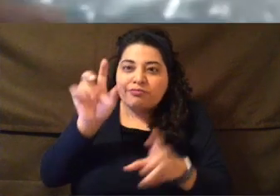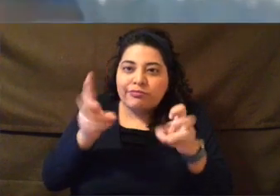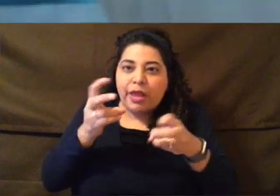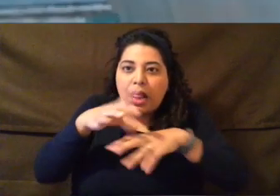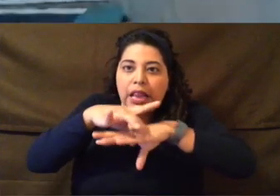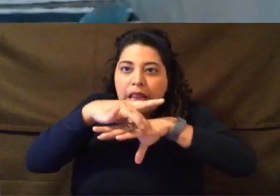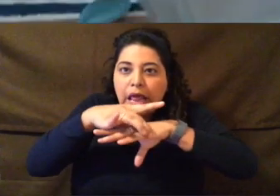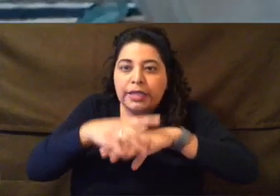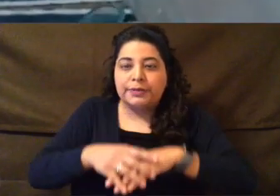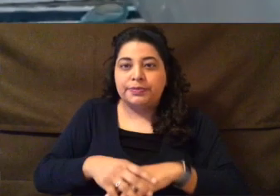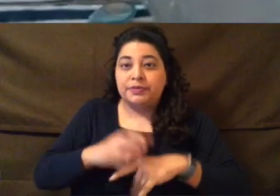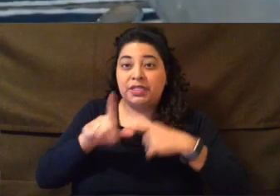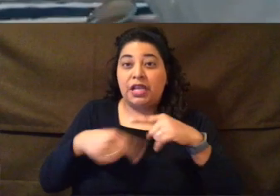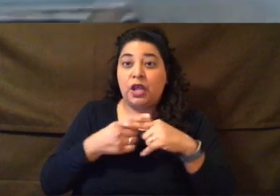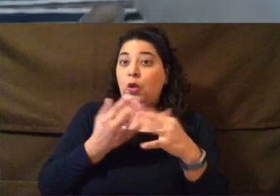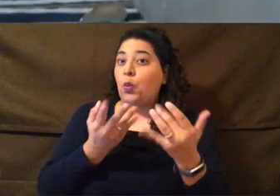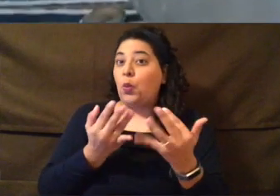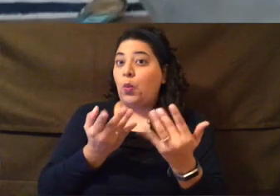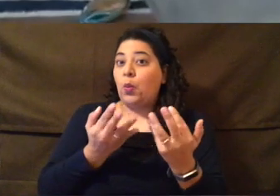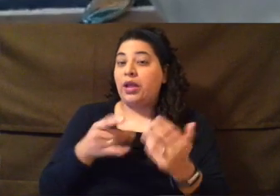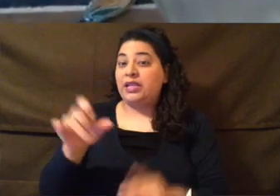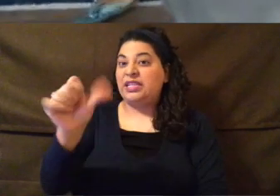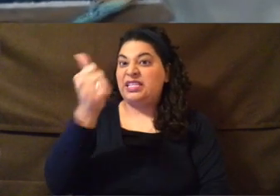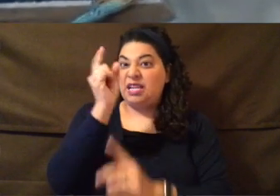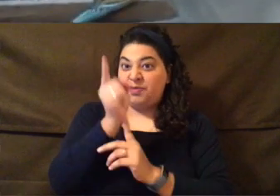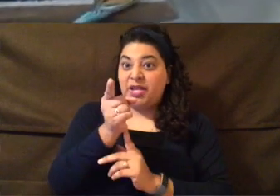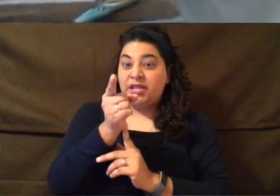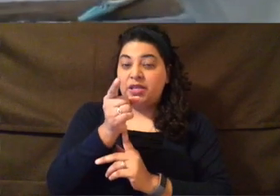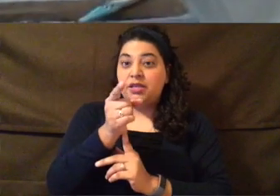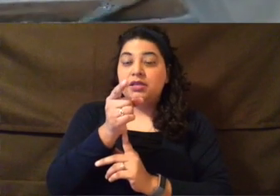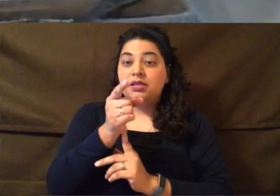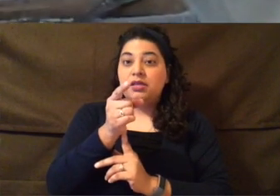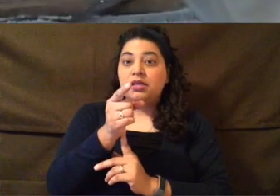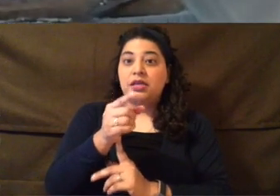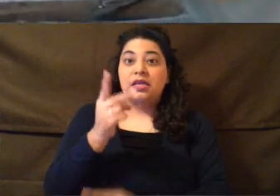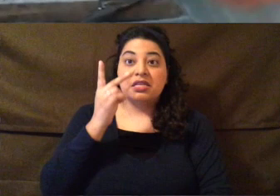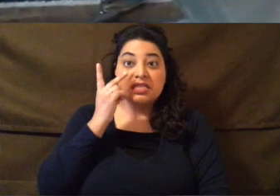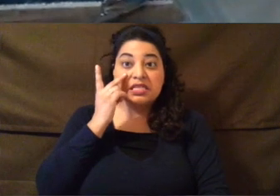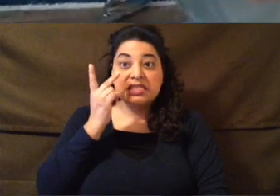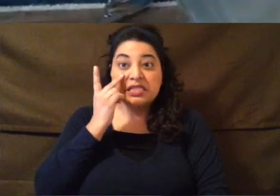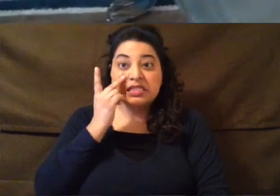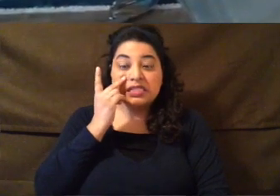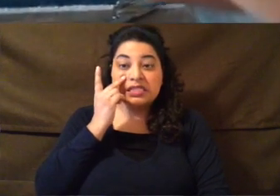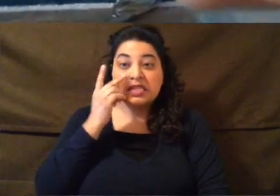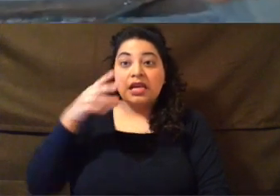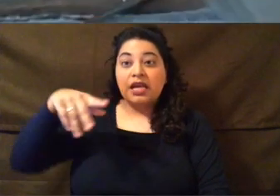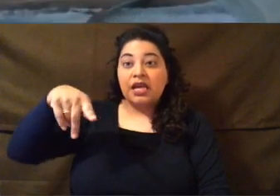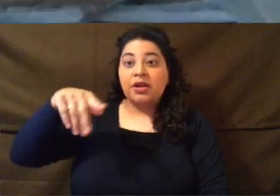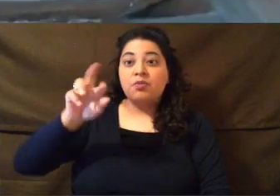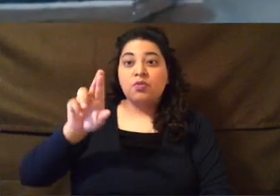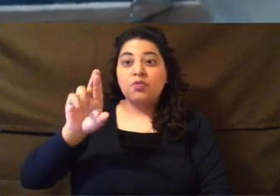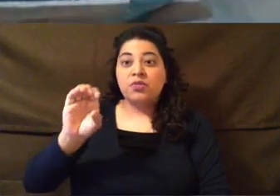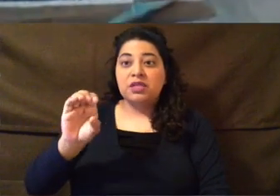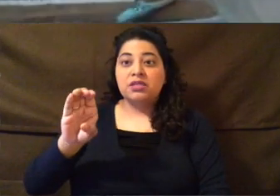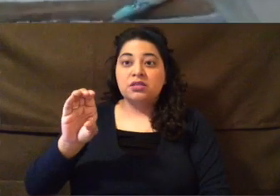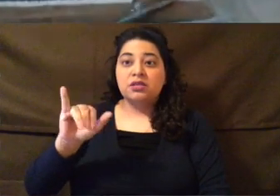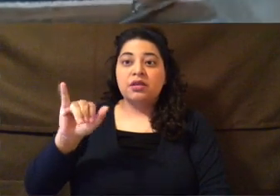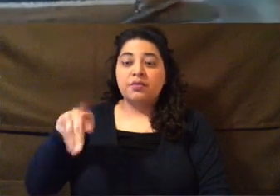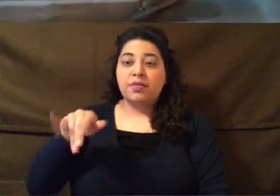Then, you're going to wait 10 minutes and you'll see the